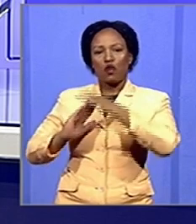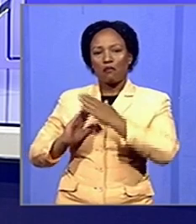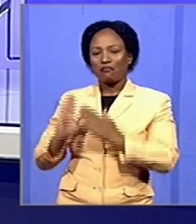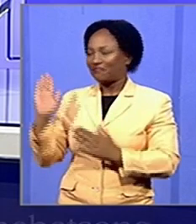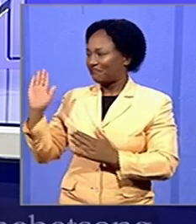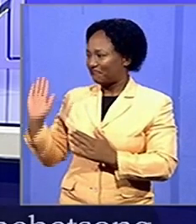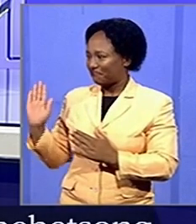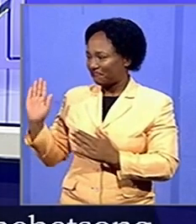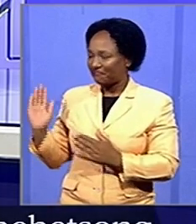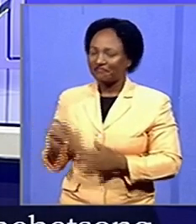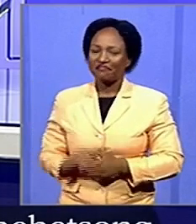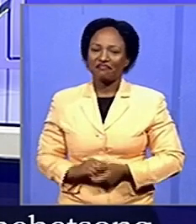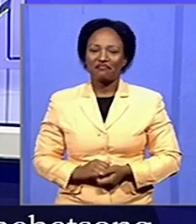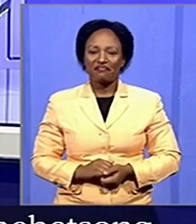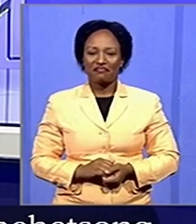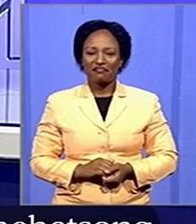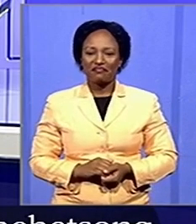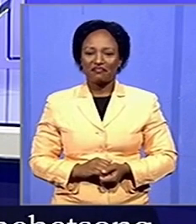pele.